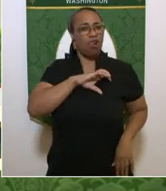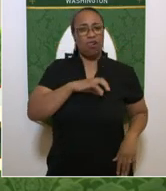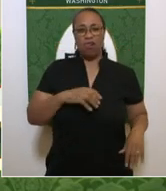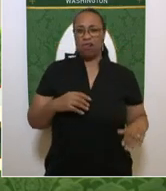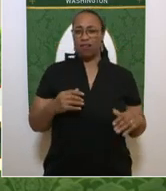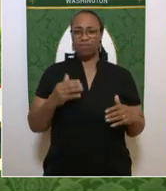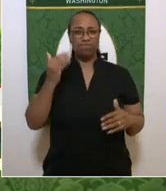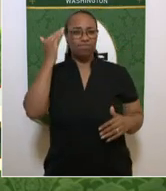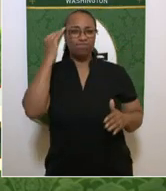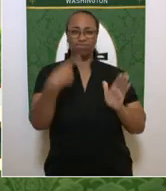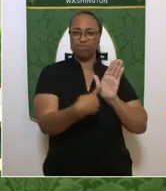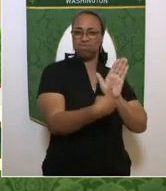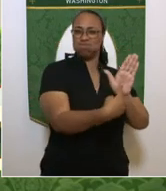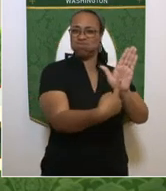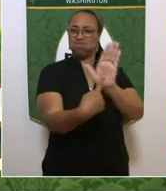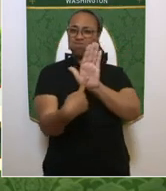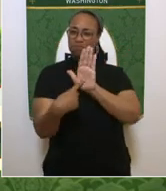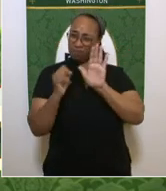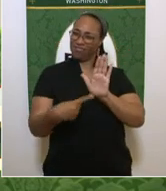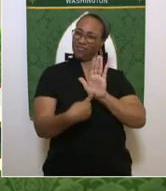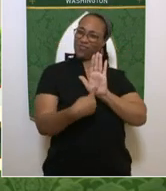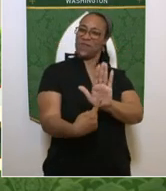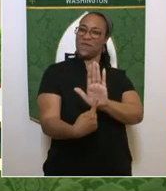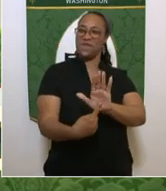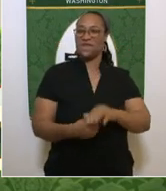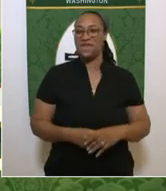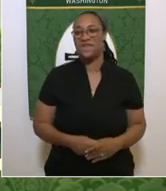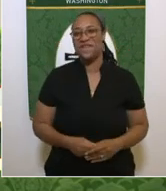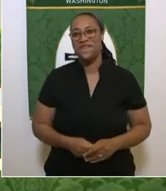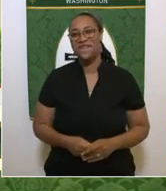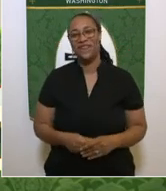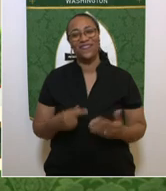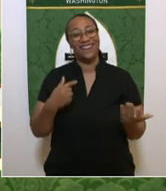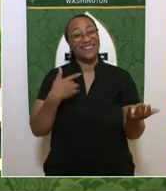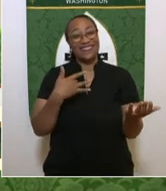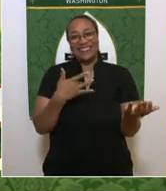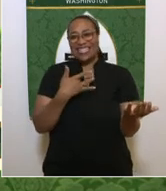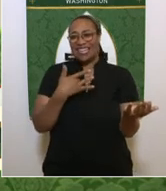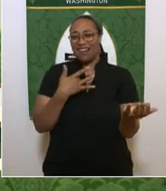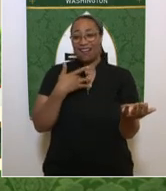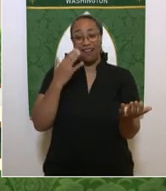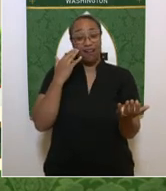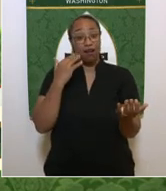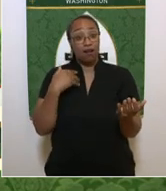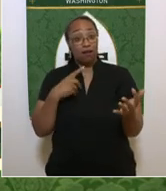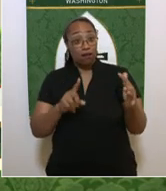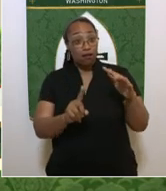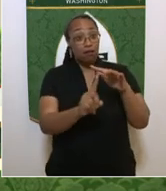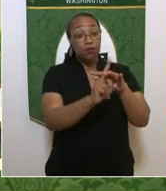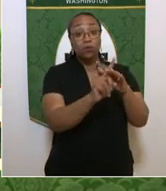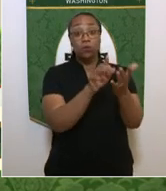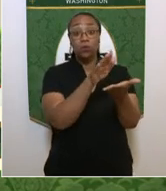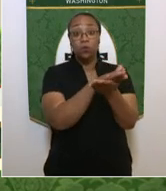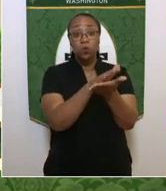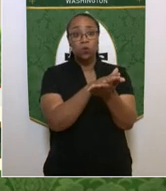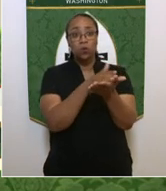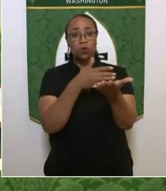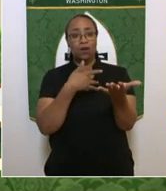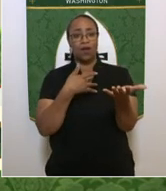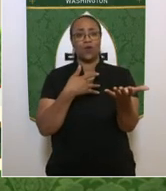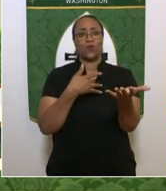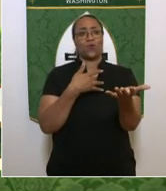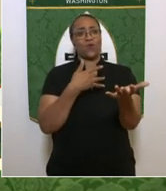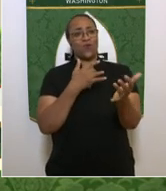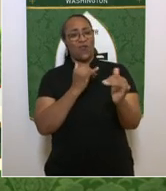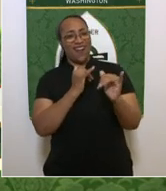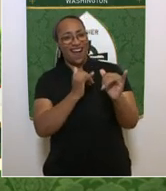are probably, I always feel like when I'm in schools that it hasn't been that long since I was sitting where you're sitting, but it actually